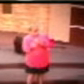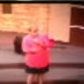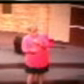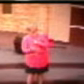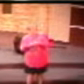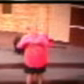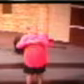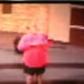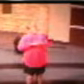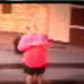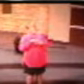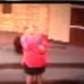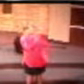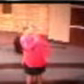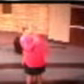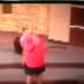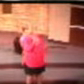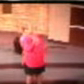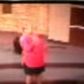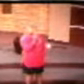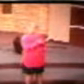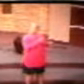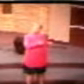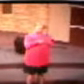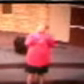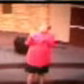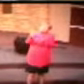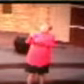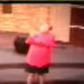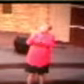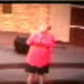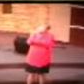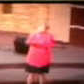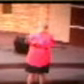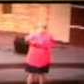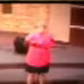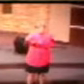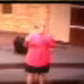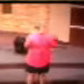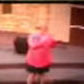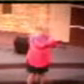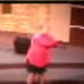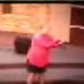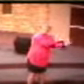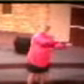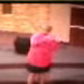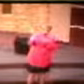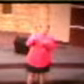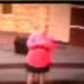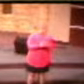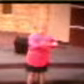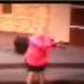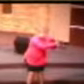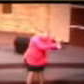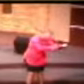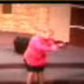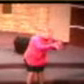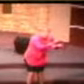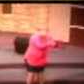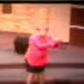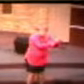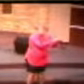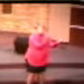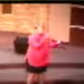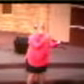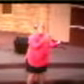I wonder if we could take them something. And somebody else said, I'll go. and they begin to gather things up.